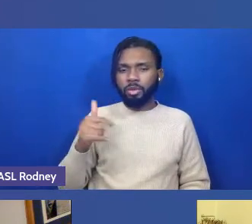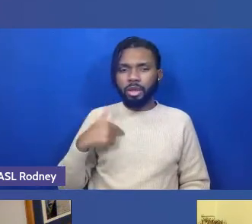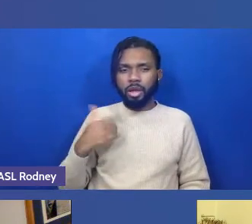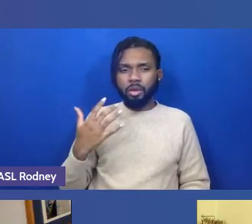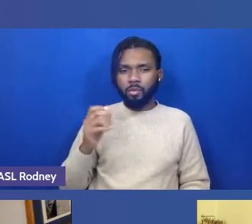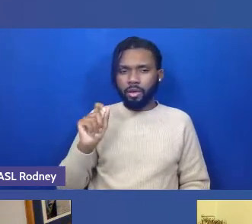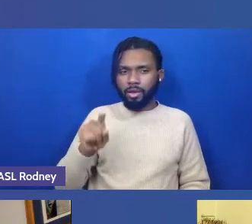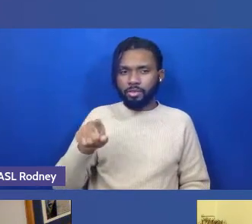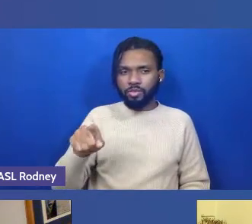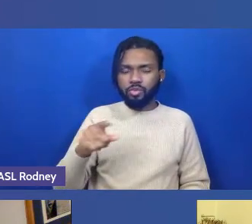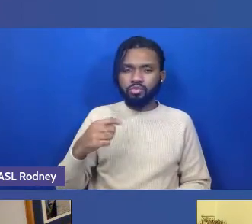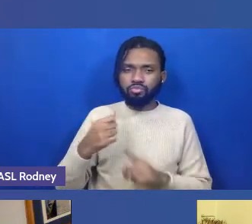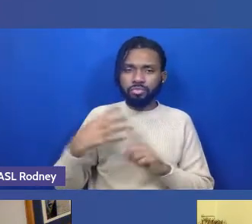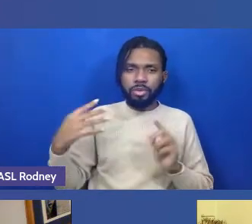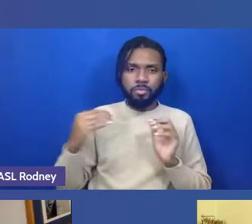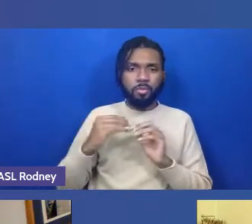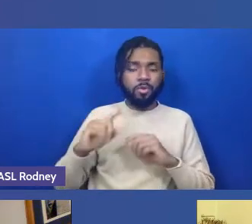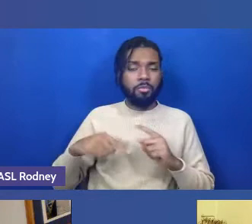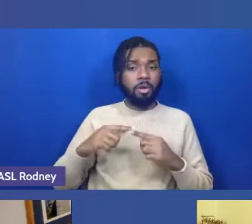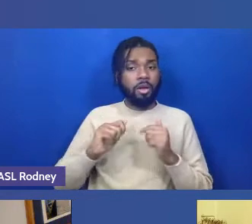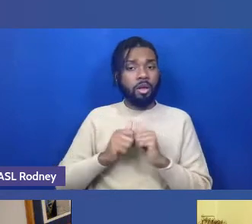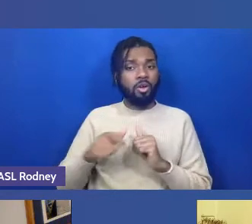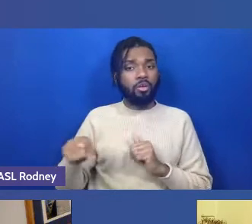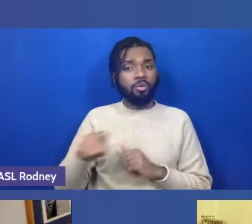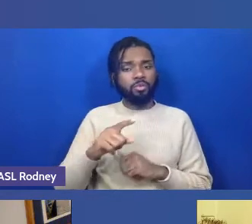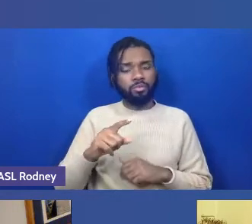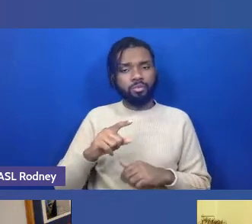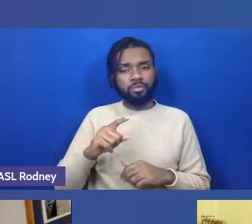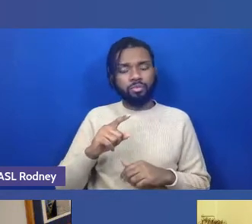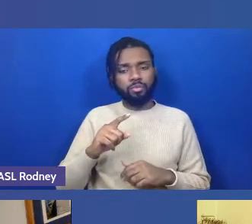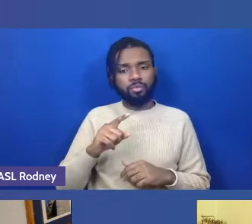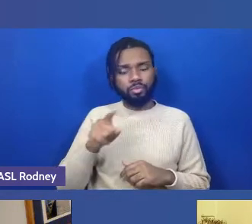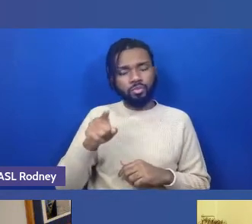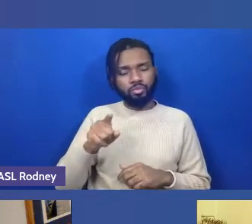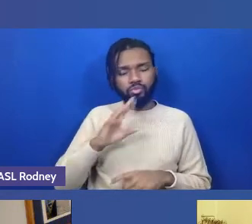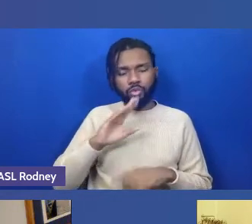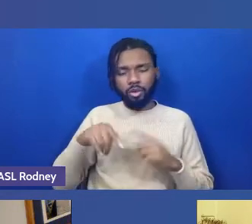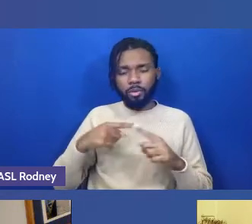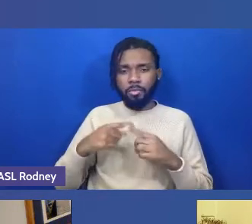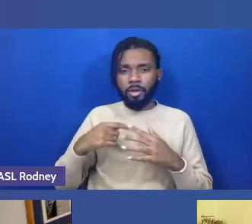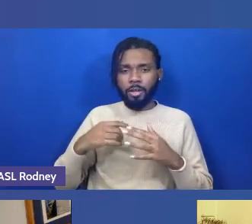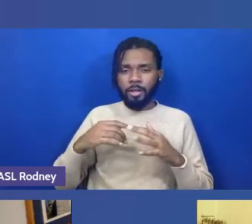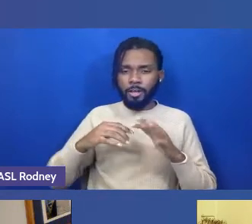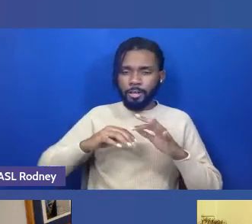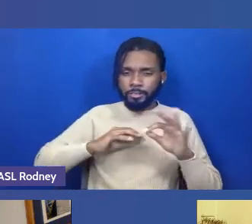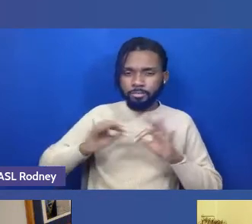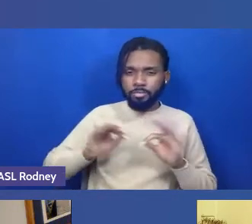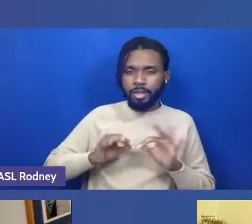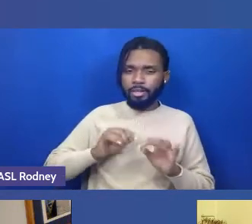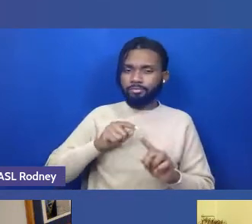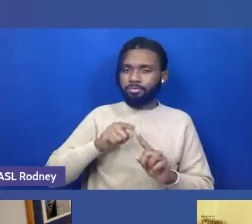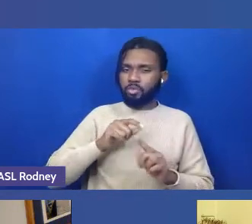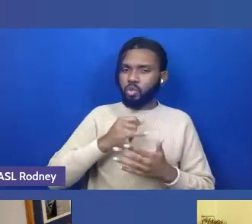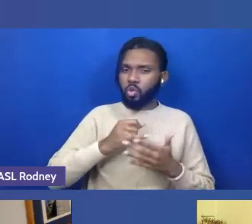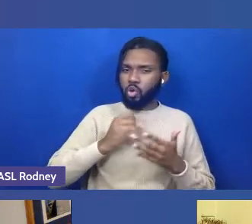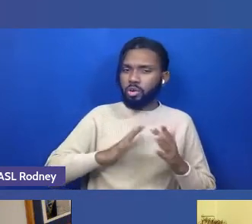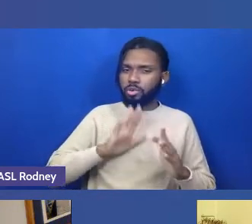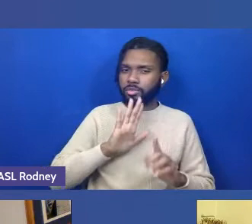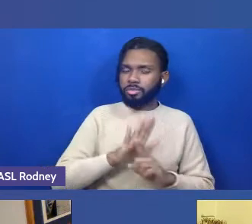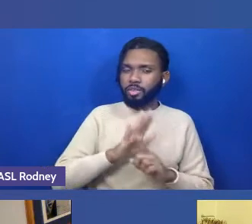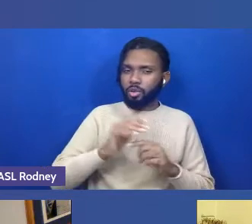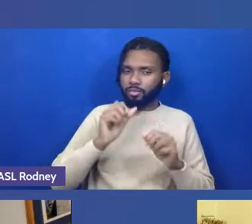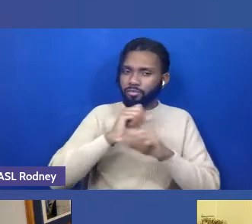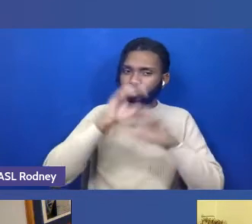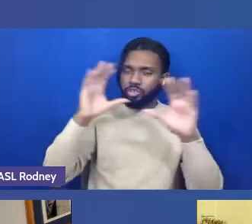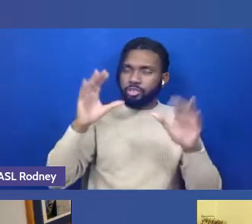on the way that you were talking about articulating an artist's vision. I'm curious if you can,